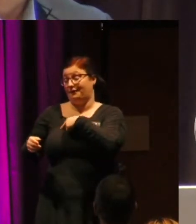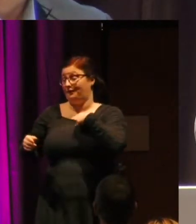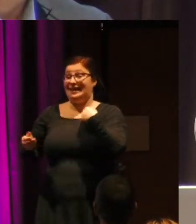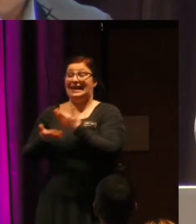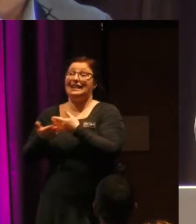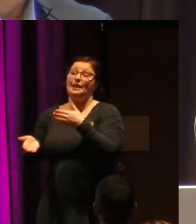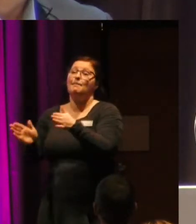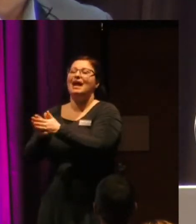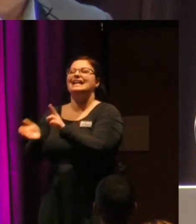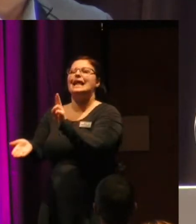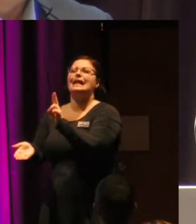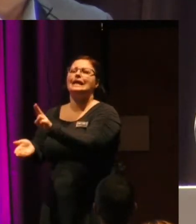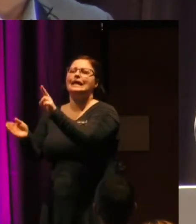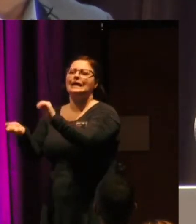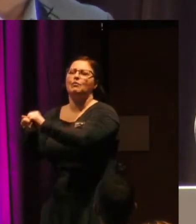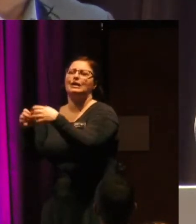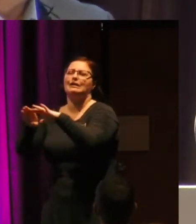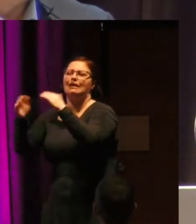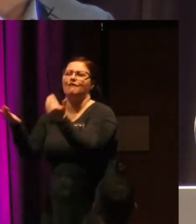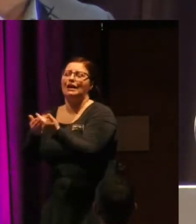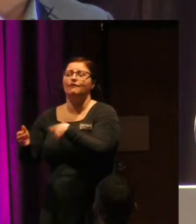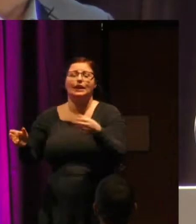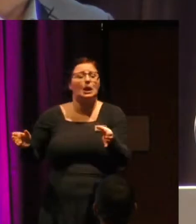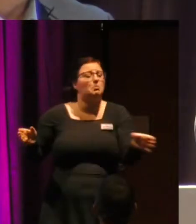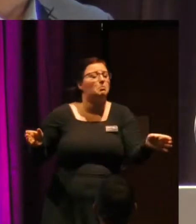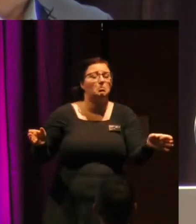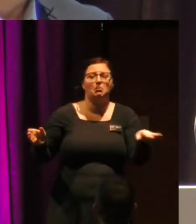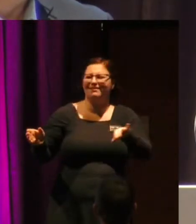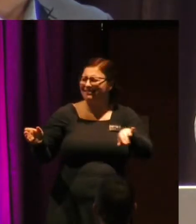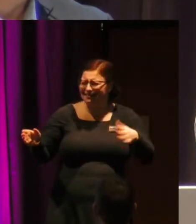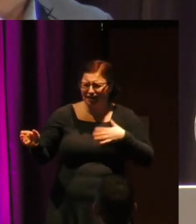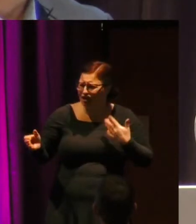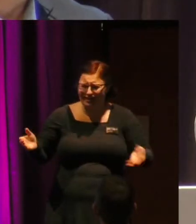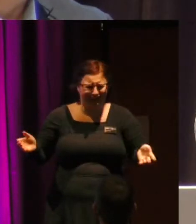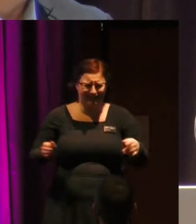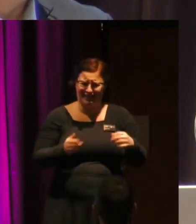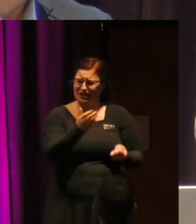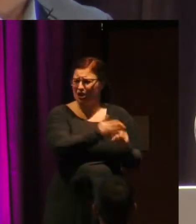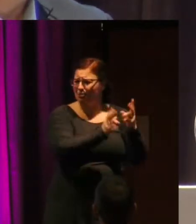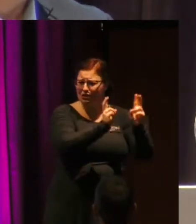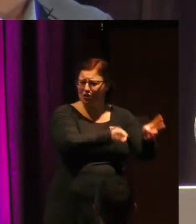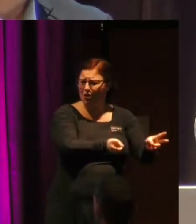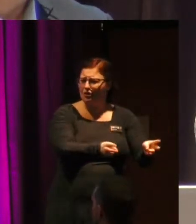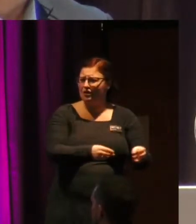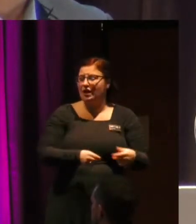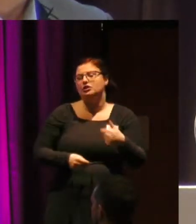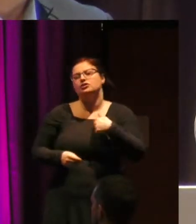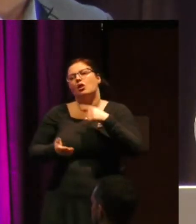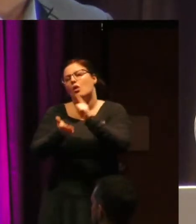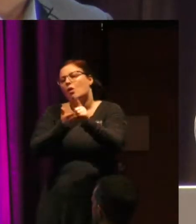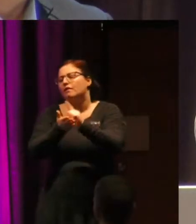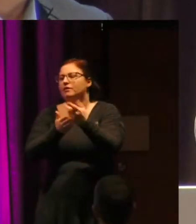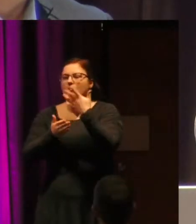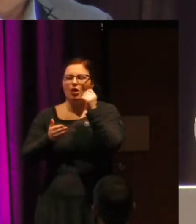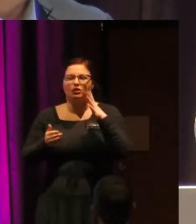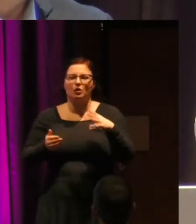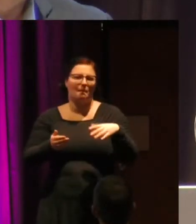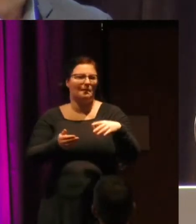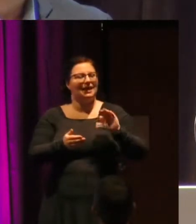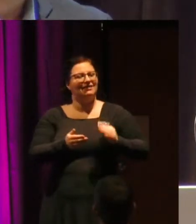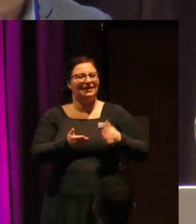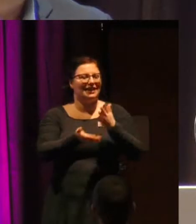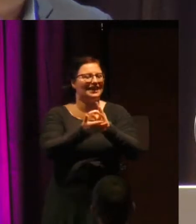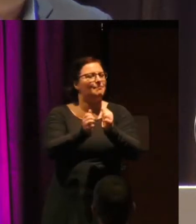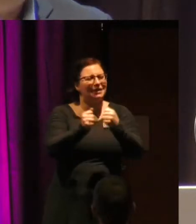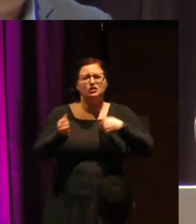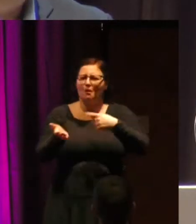real arena. And women, important issues, and I seldom speak about women's rights, I speak about human rights.